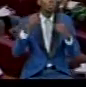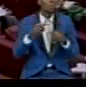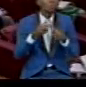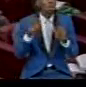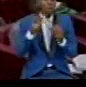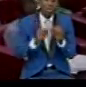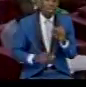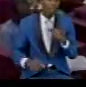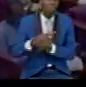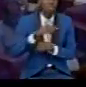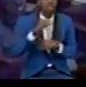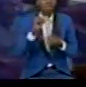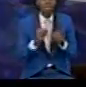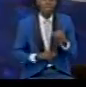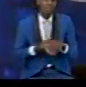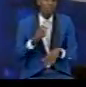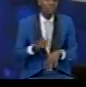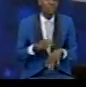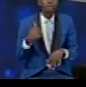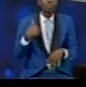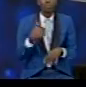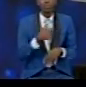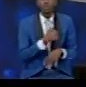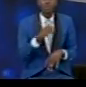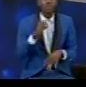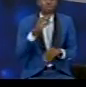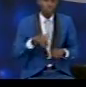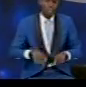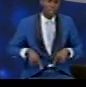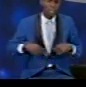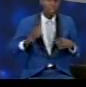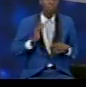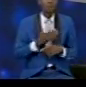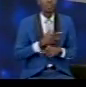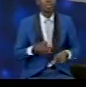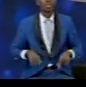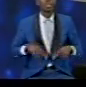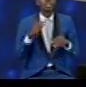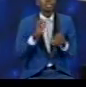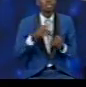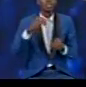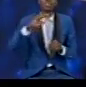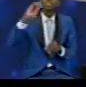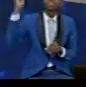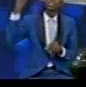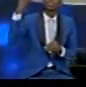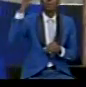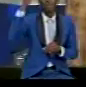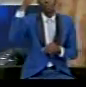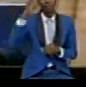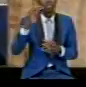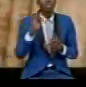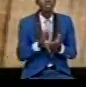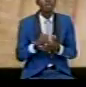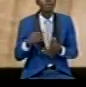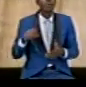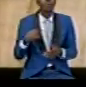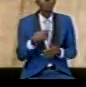day and every moment, we so live our lives in the grace of God that we